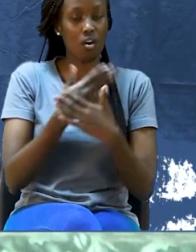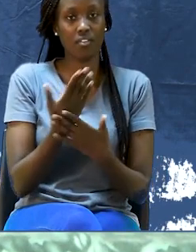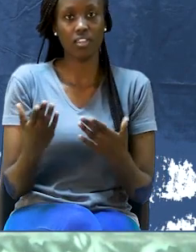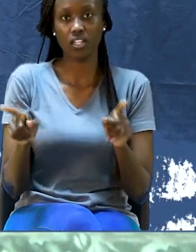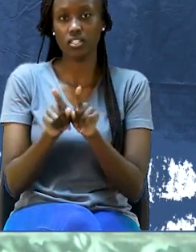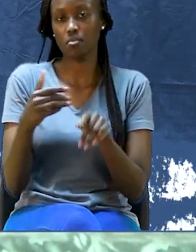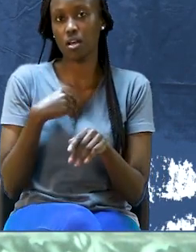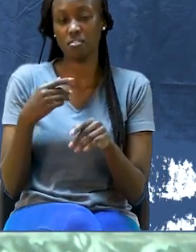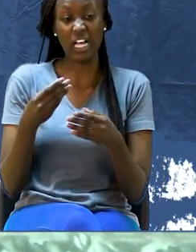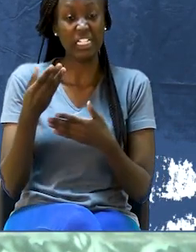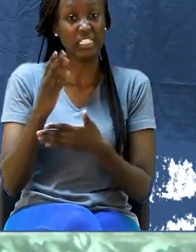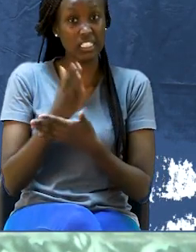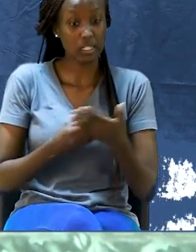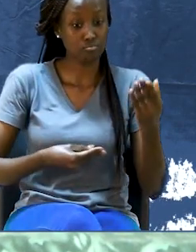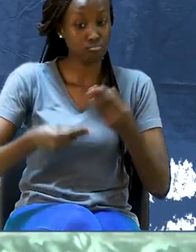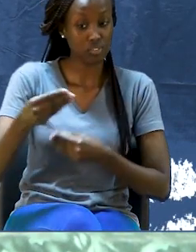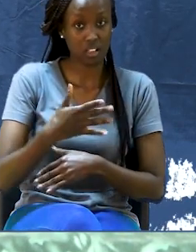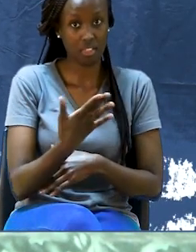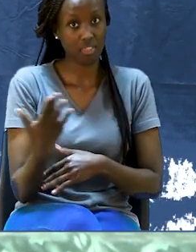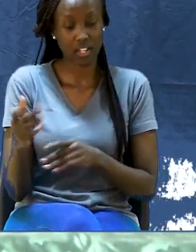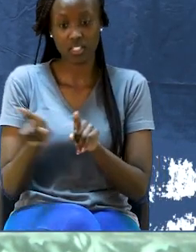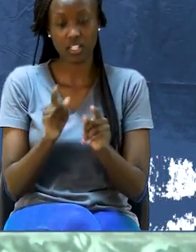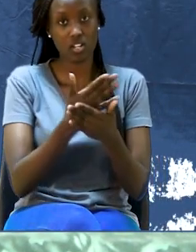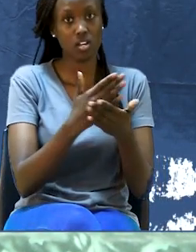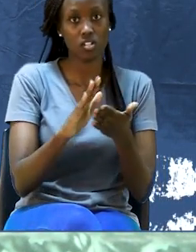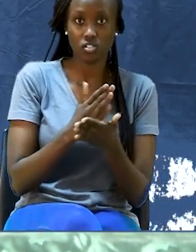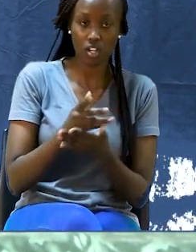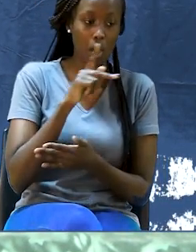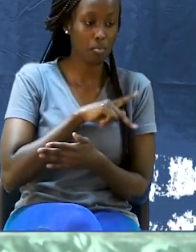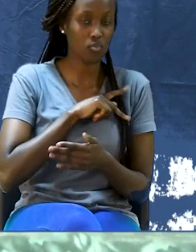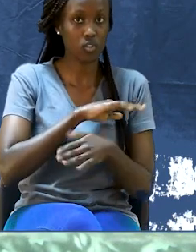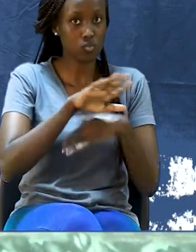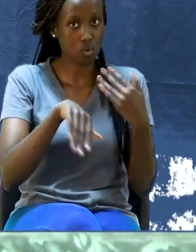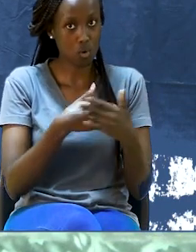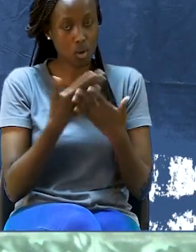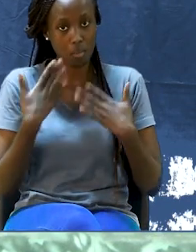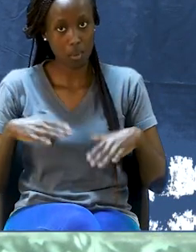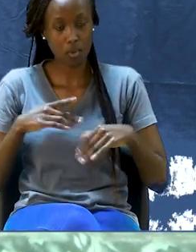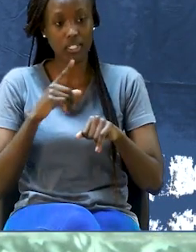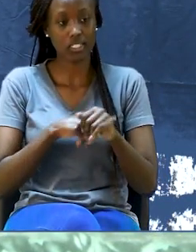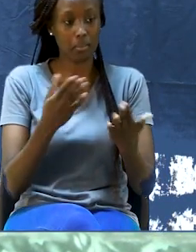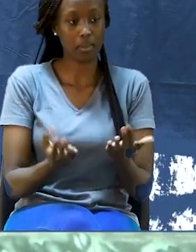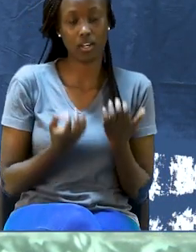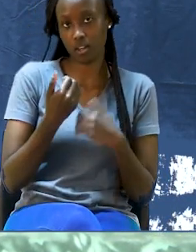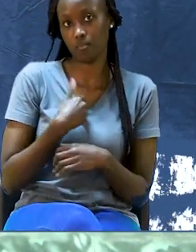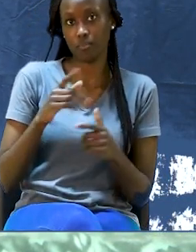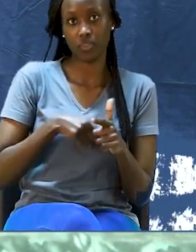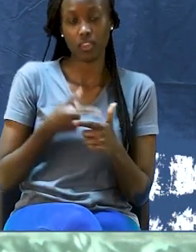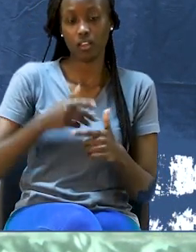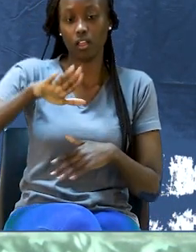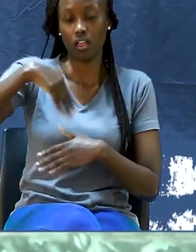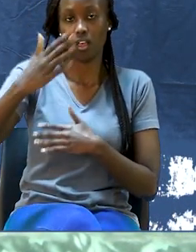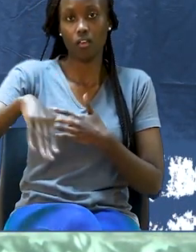their possessions and belongings and distributing the proceeds to all as any had need. And day by